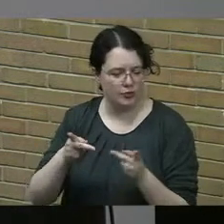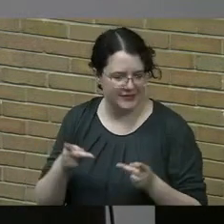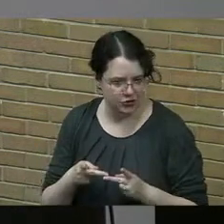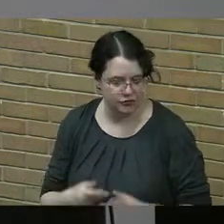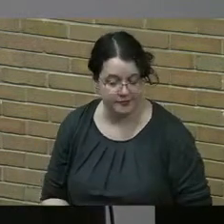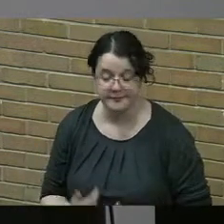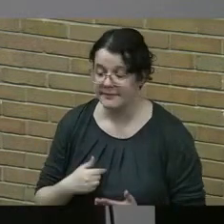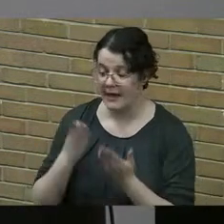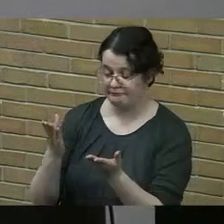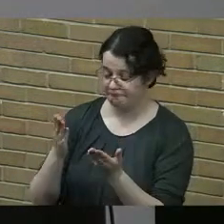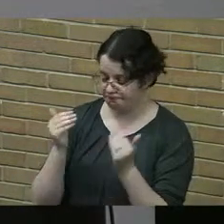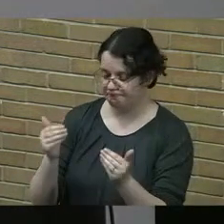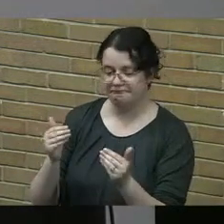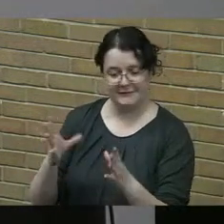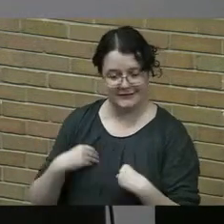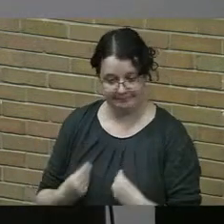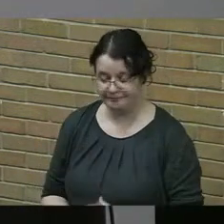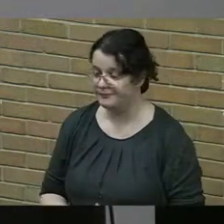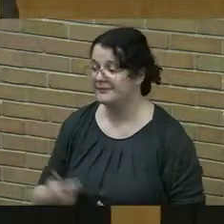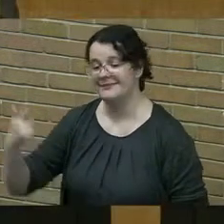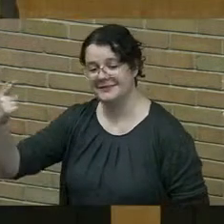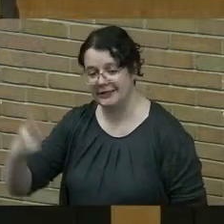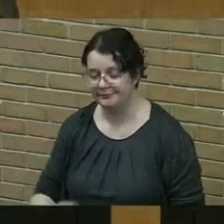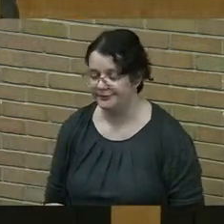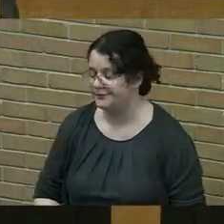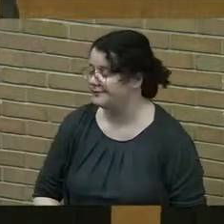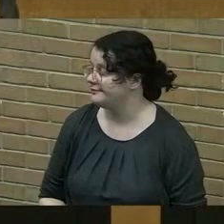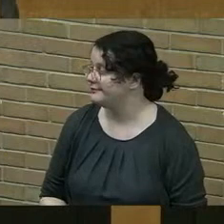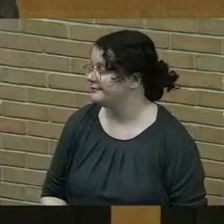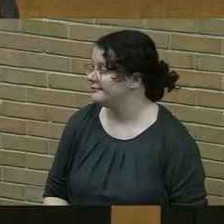resolution before us. Second.